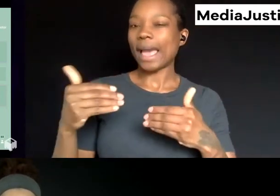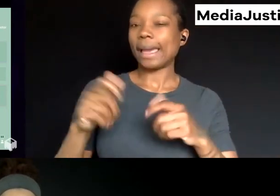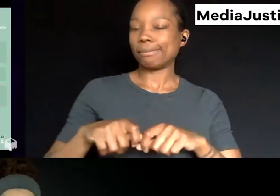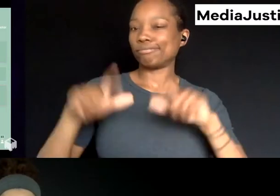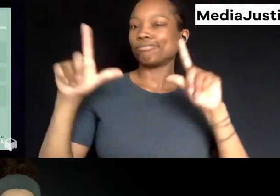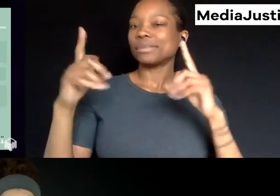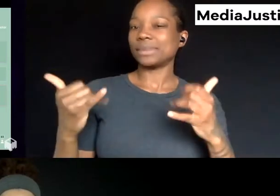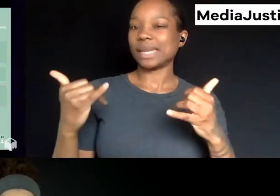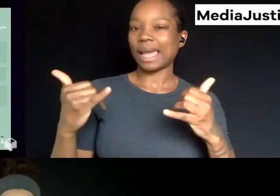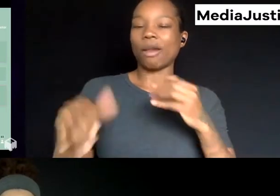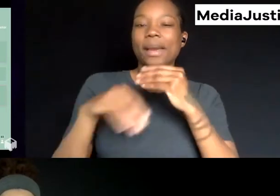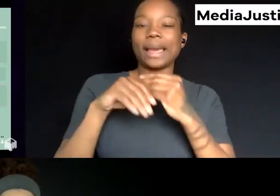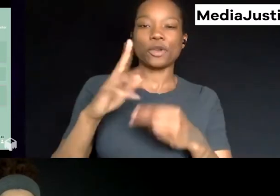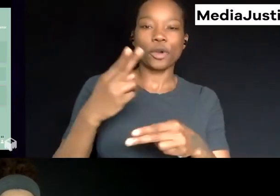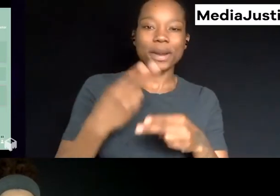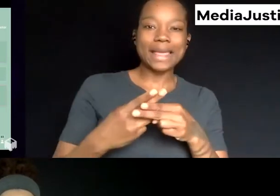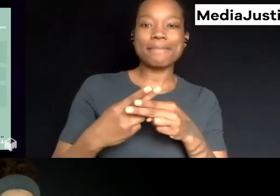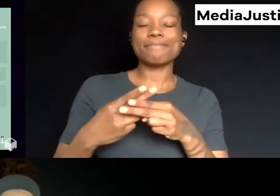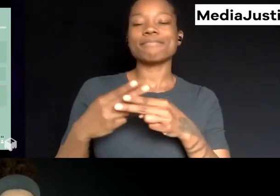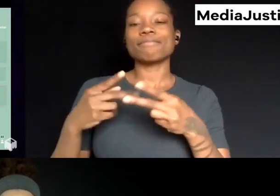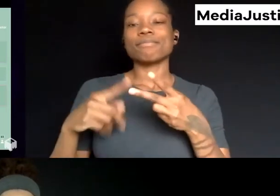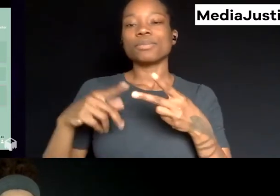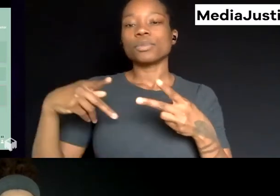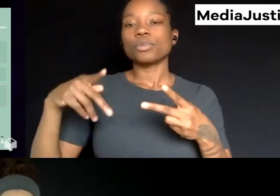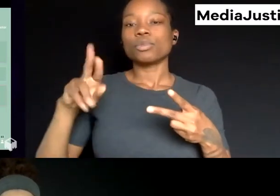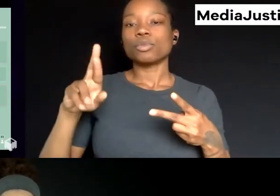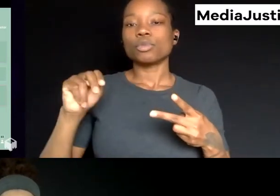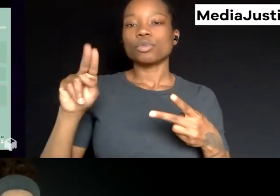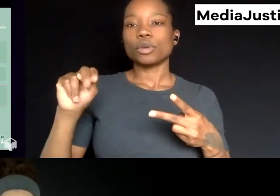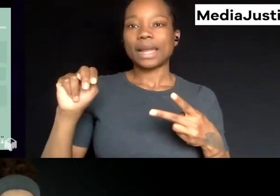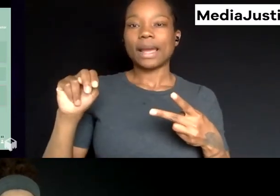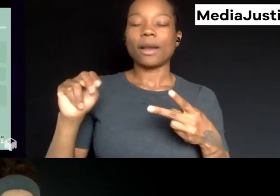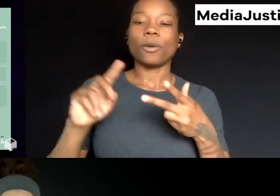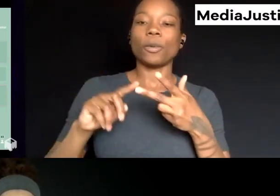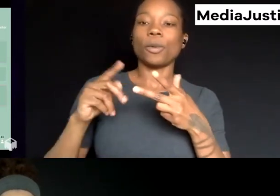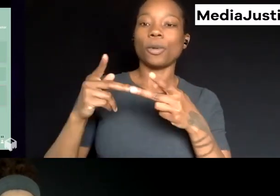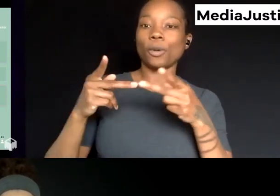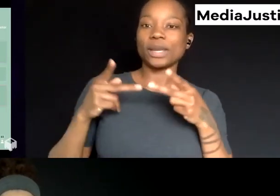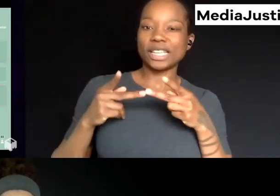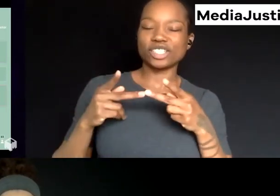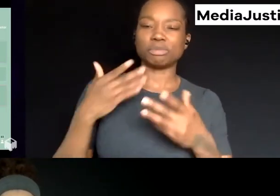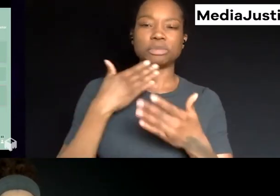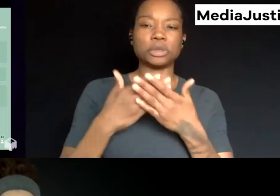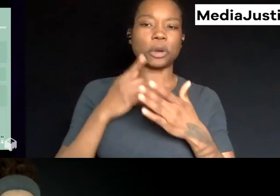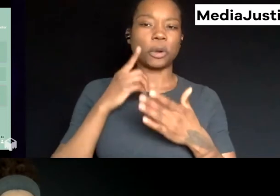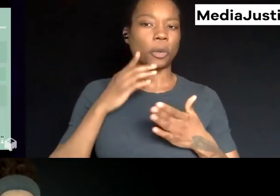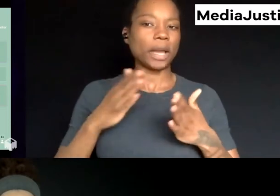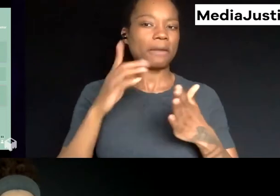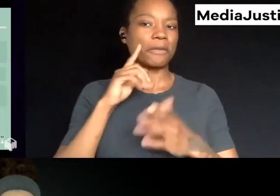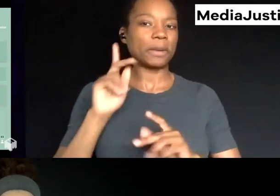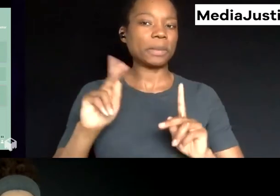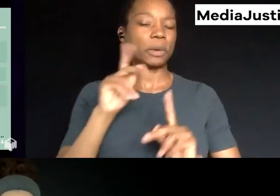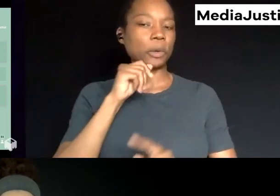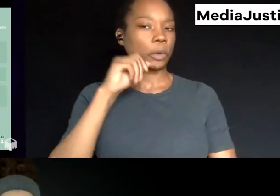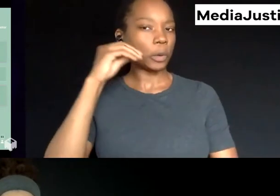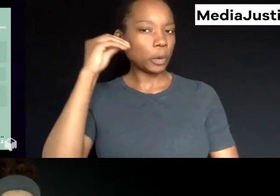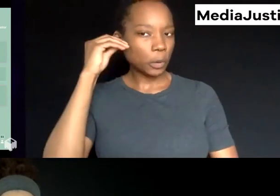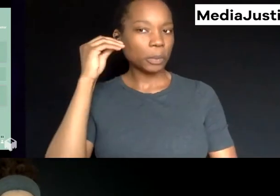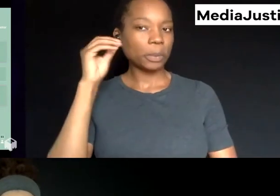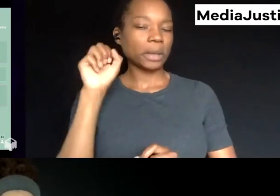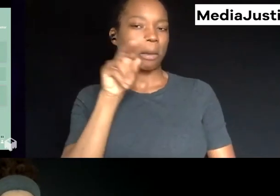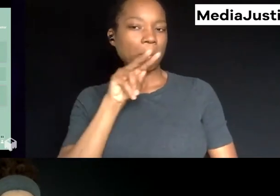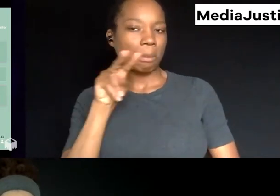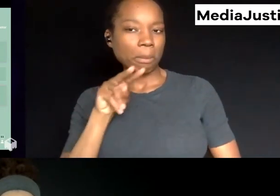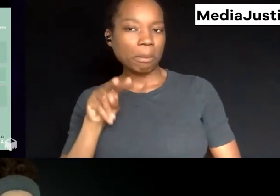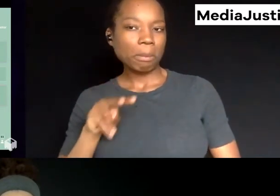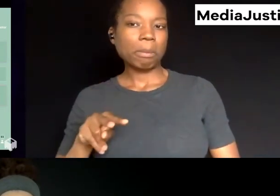your pronouns, your location. It's also a good way for you all who are sitting at home to check out, you know, the breadth of the